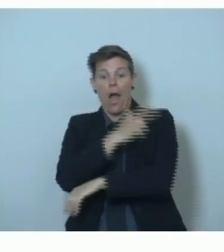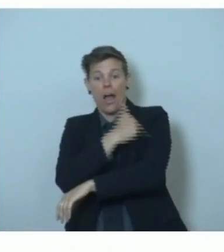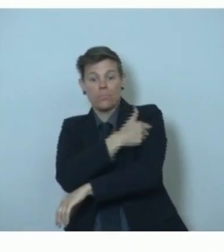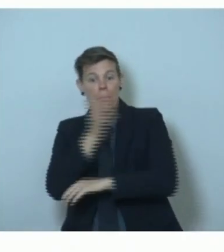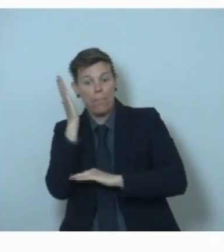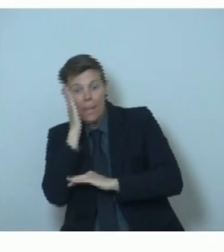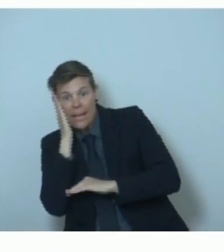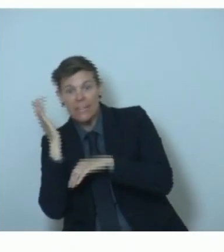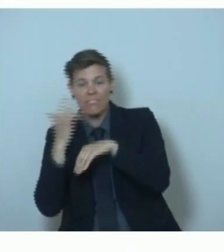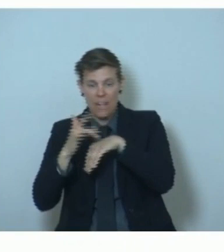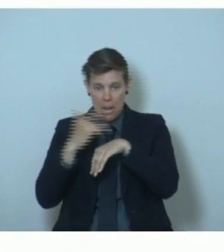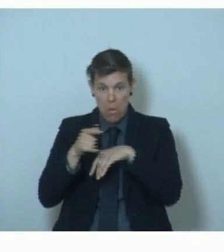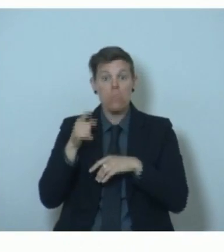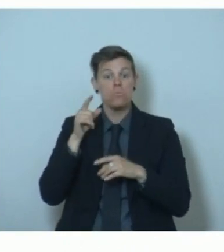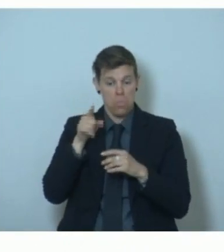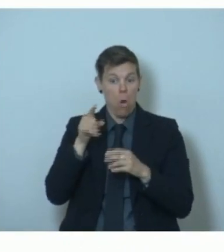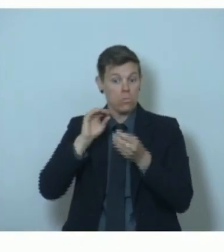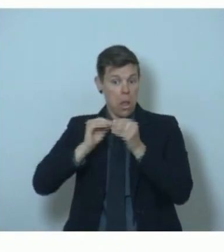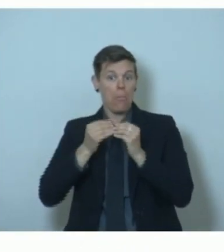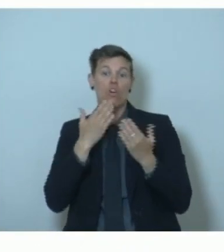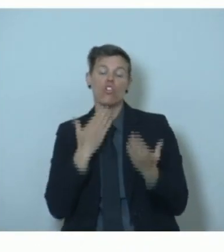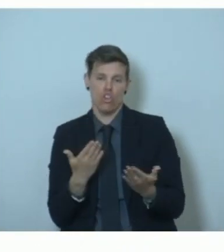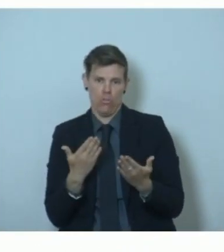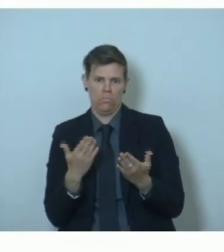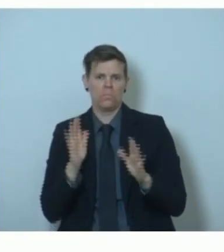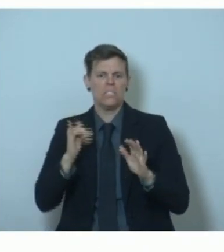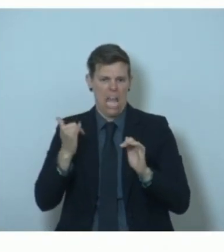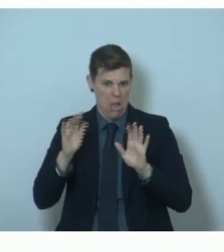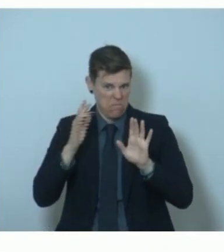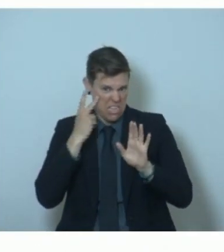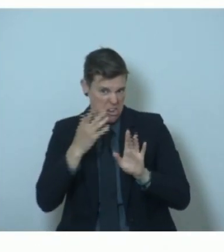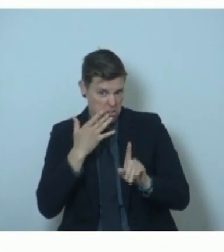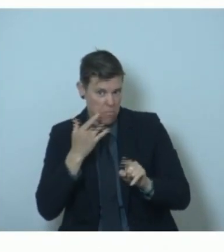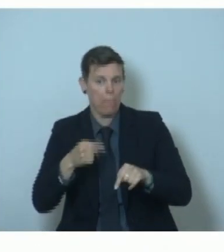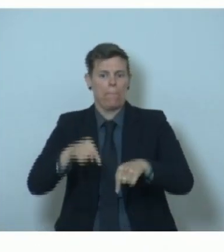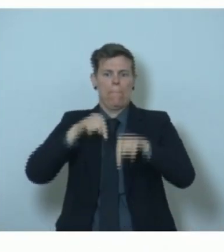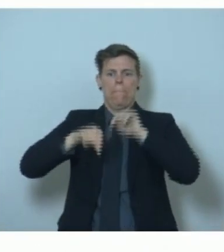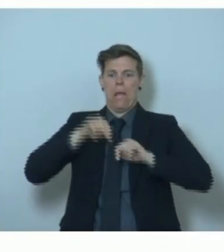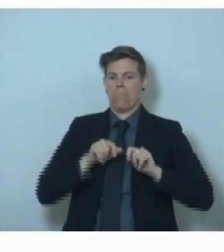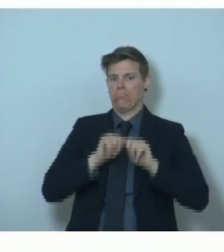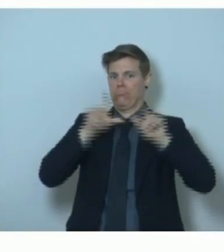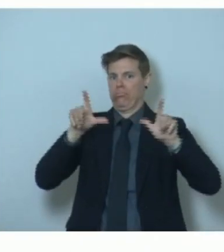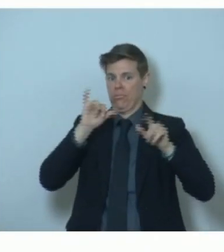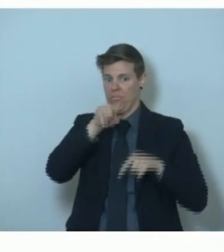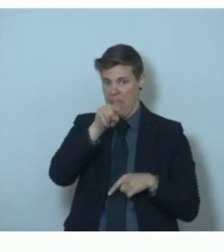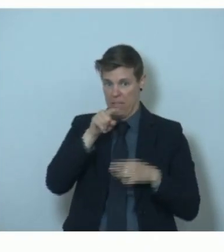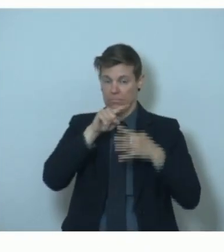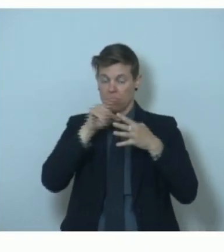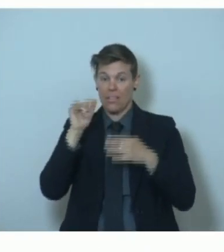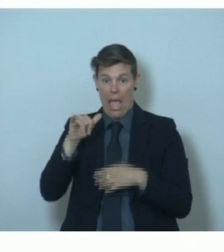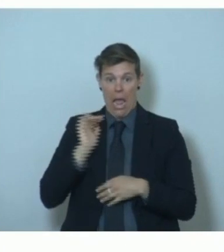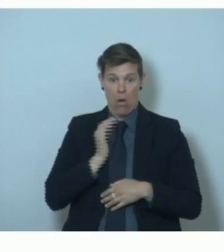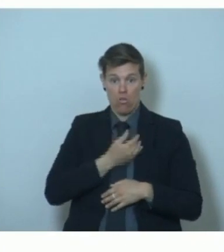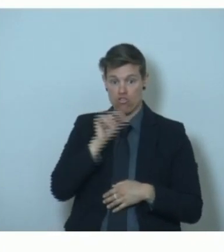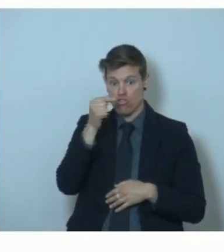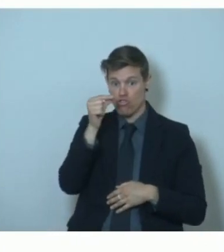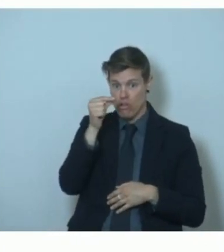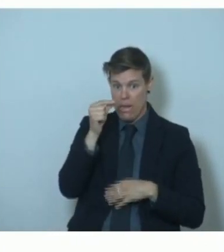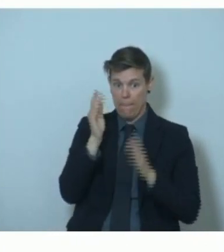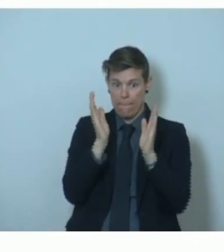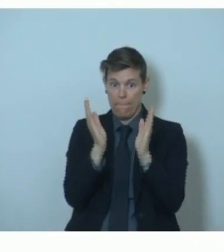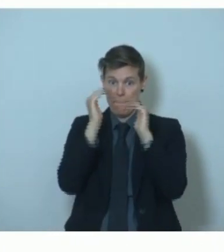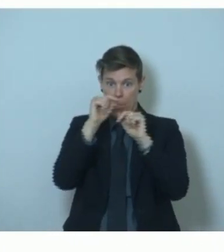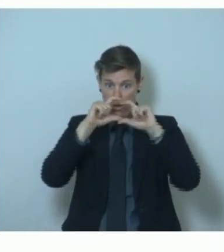that context. You can see that we have green boxes around all the areas where we're meeting our target. We have a target of 5,000 cases per day